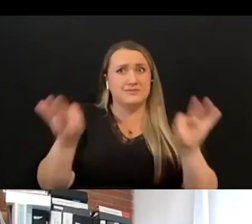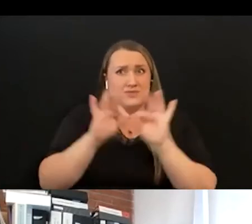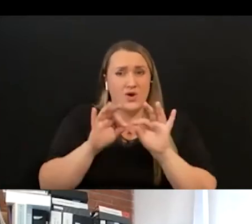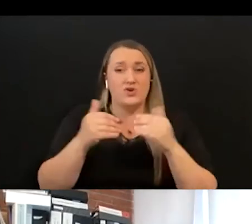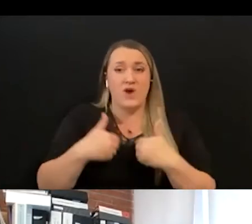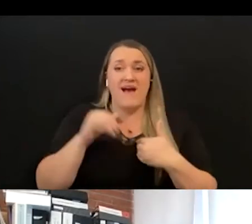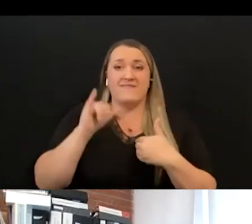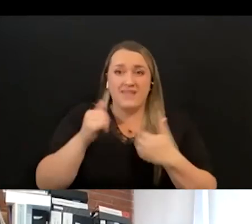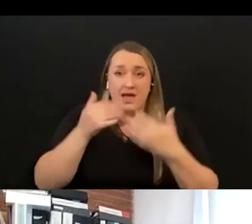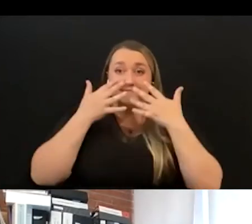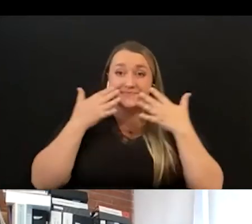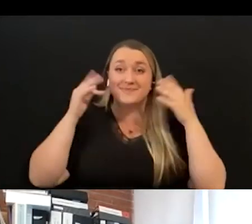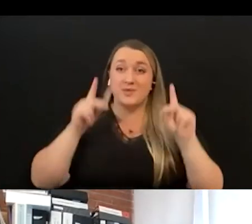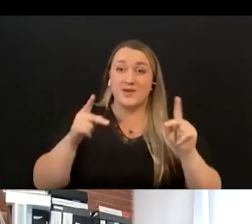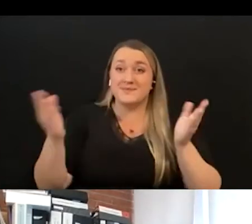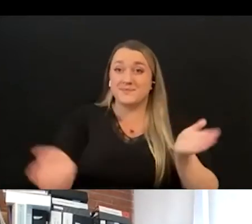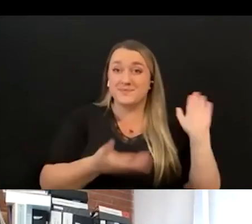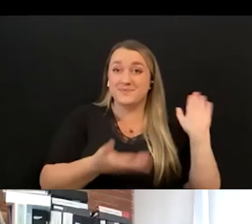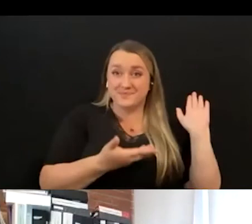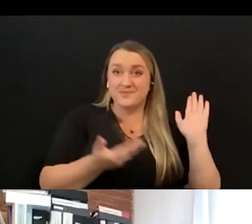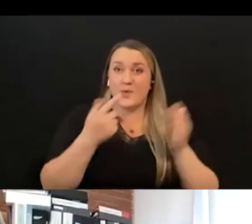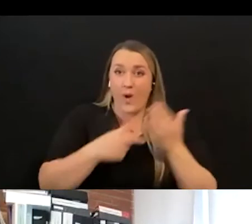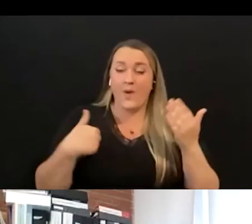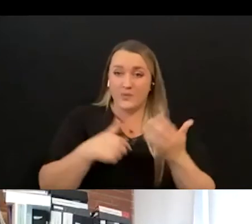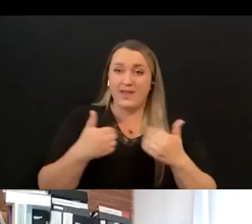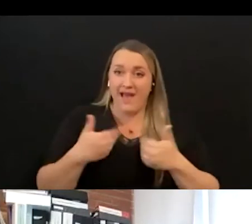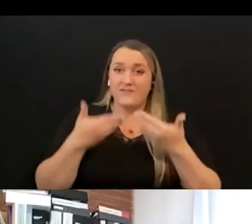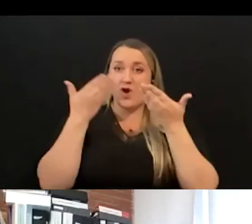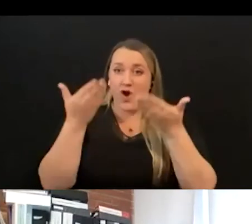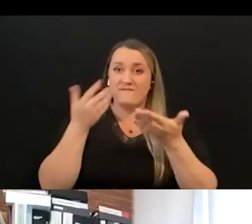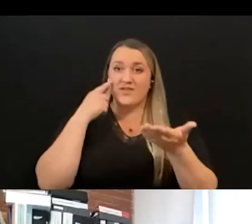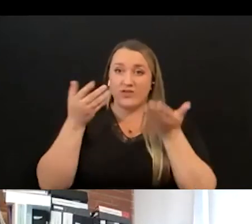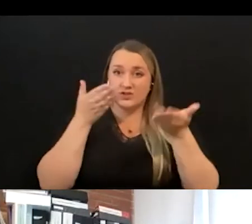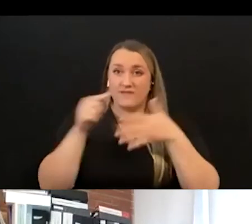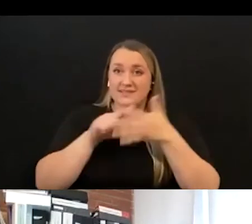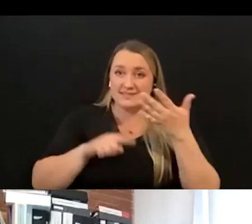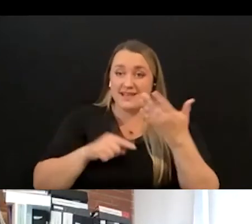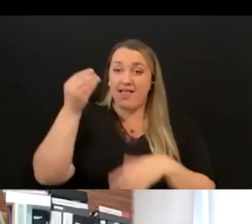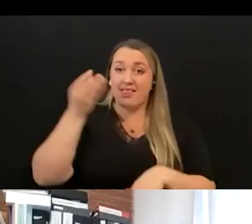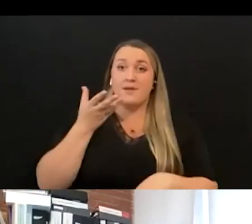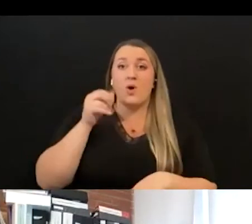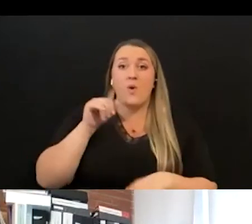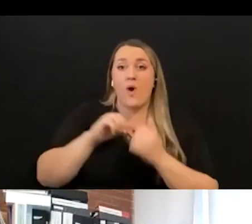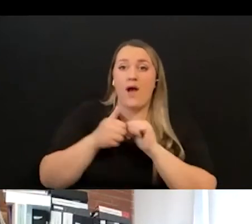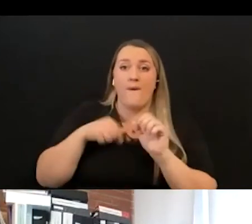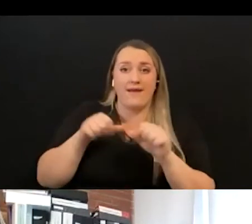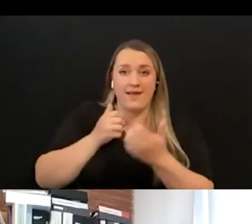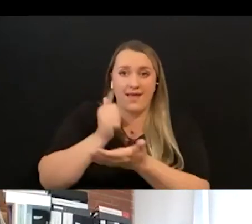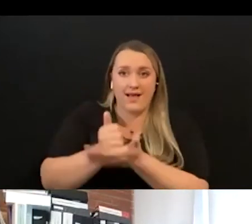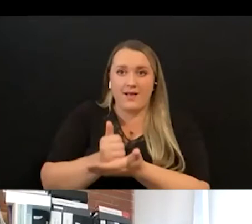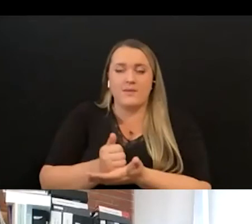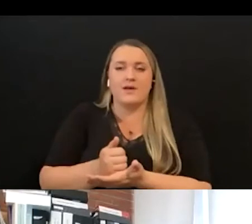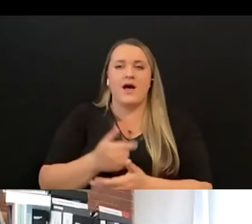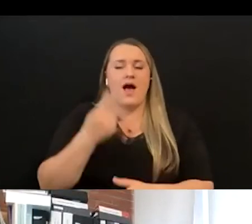person out there saying, here's what we have to offer. Let me know how I can help, if I can help. I think that's